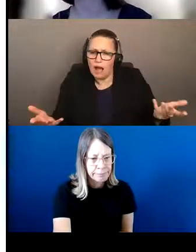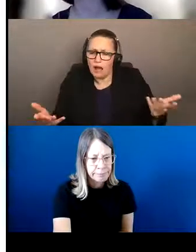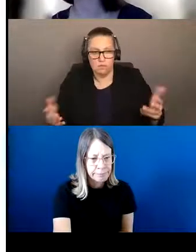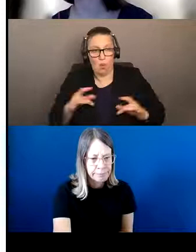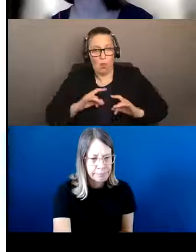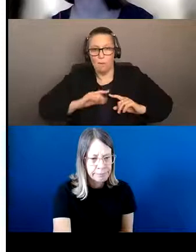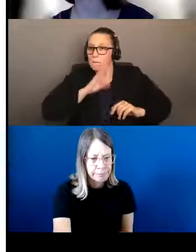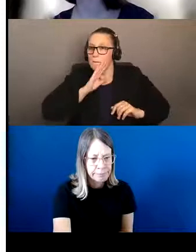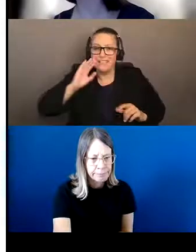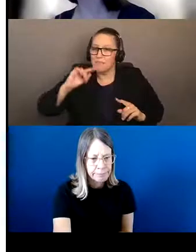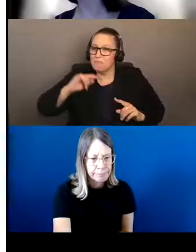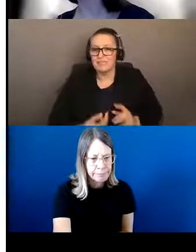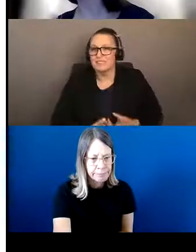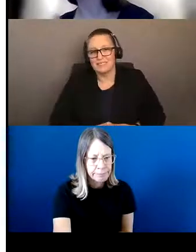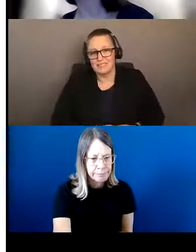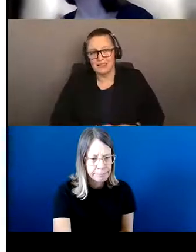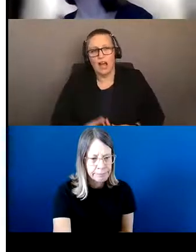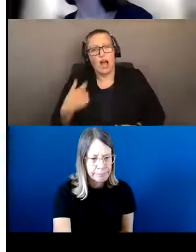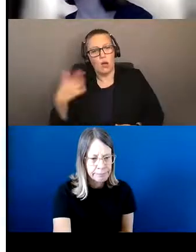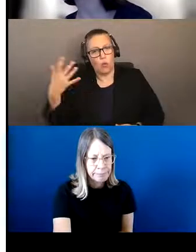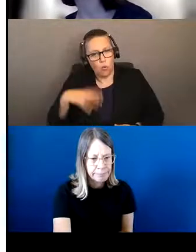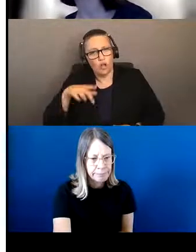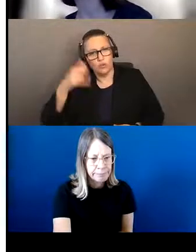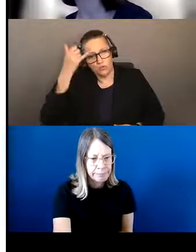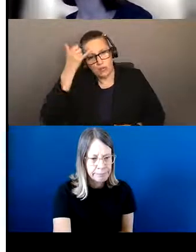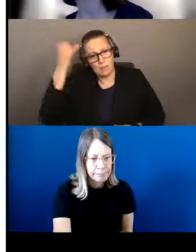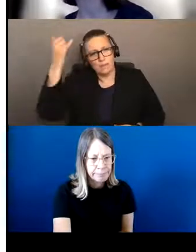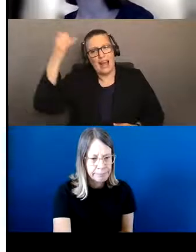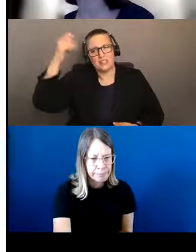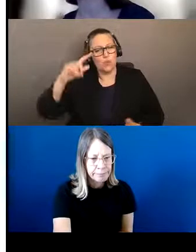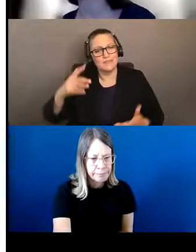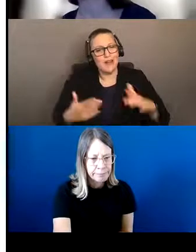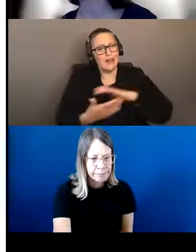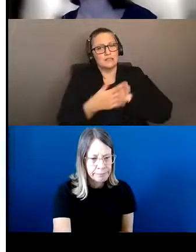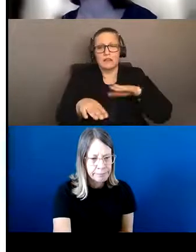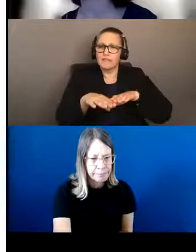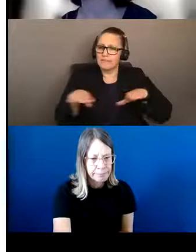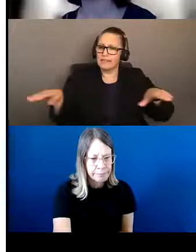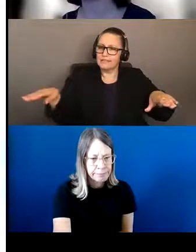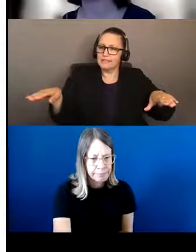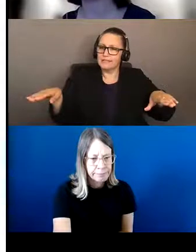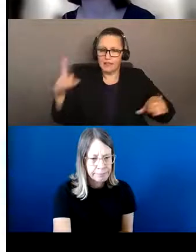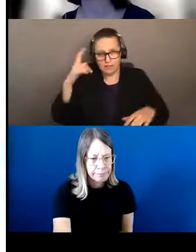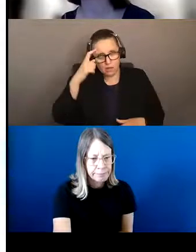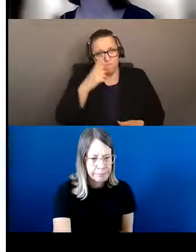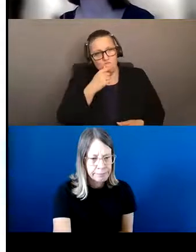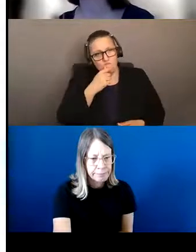that he wanted people to imagine what is under their feet and dwell upon the artistic merit of how the sculpture was